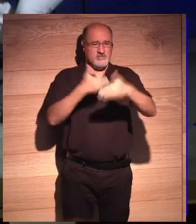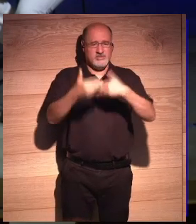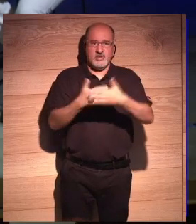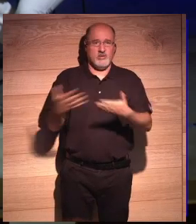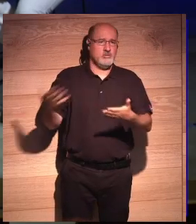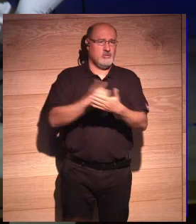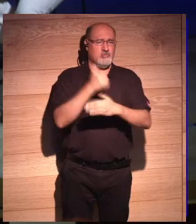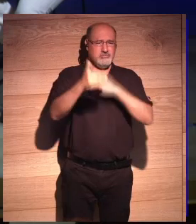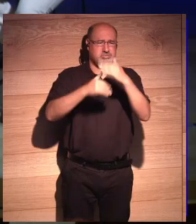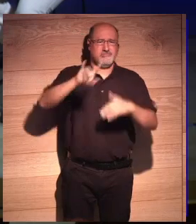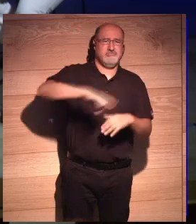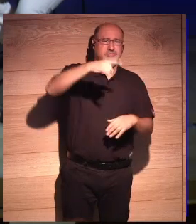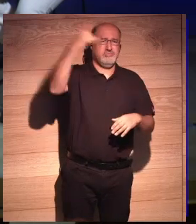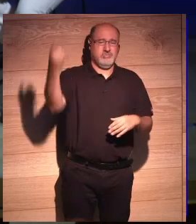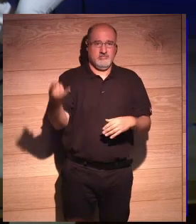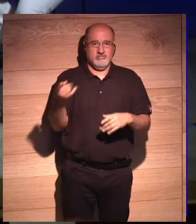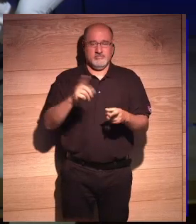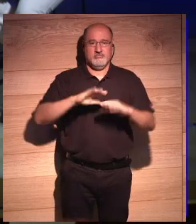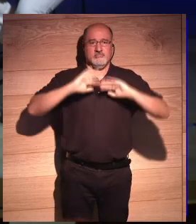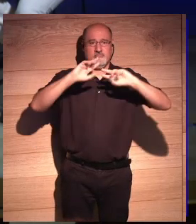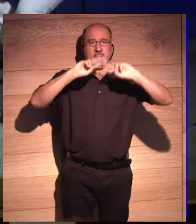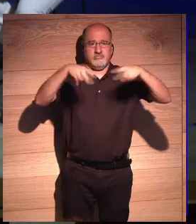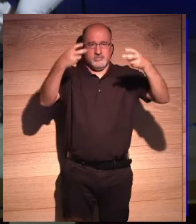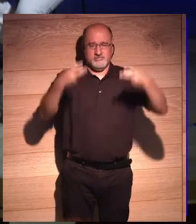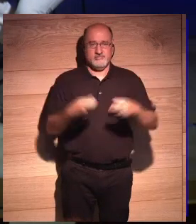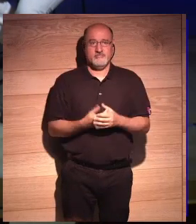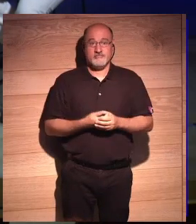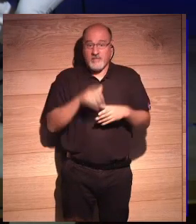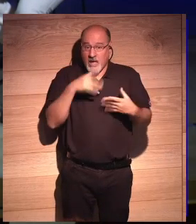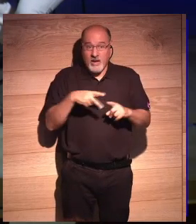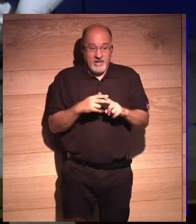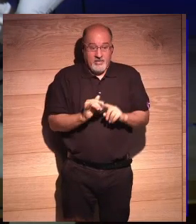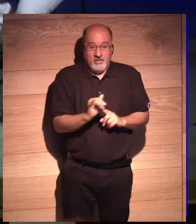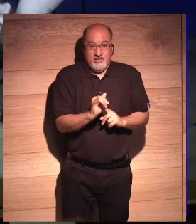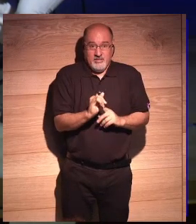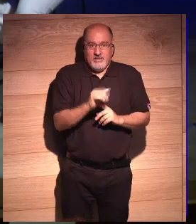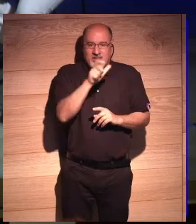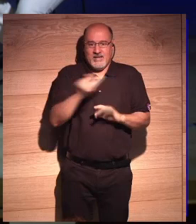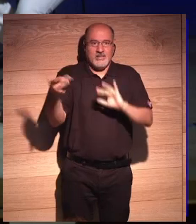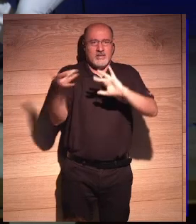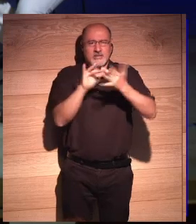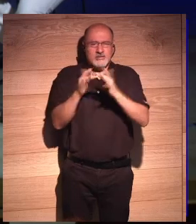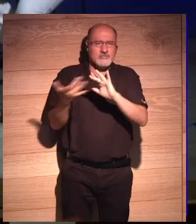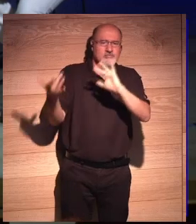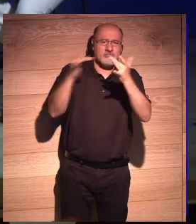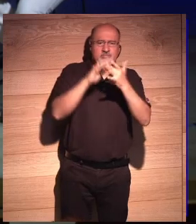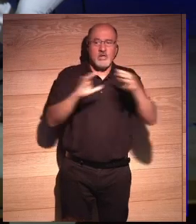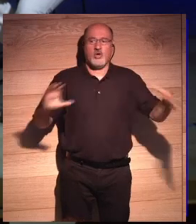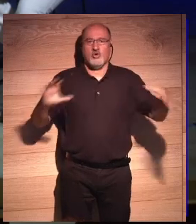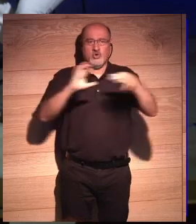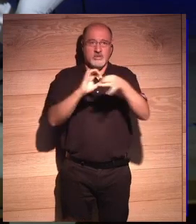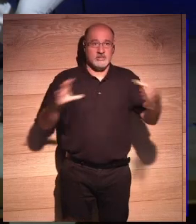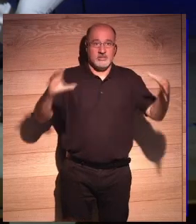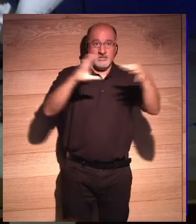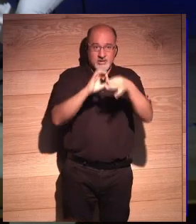is going to happen at technology change level. When we have this type of tools that make people get together, that